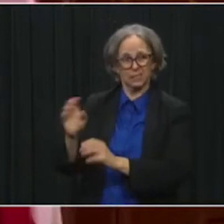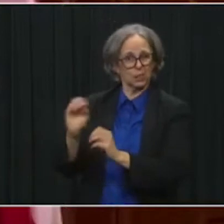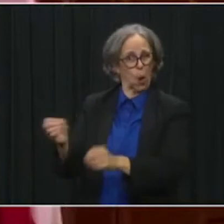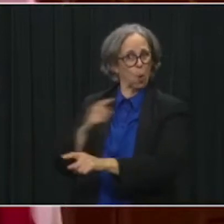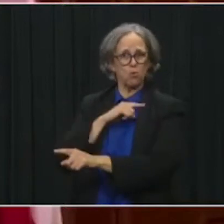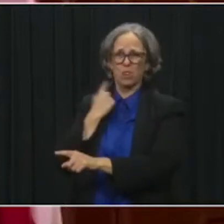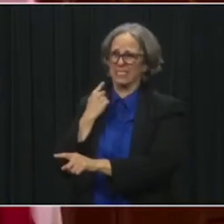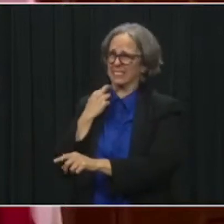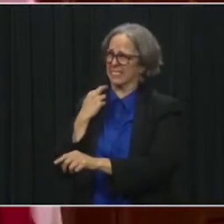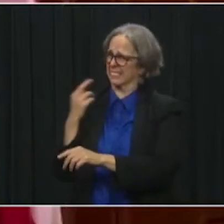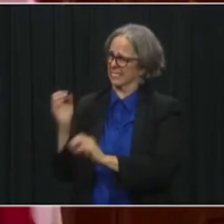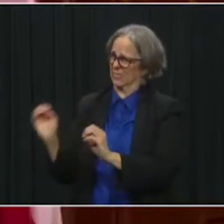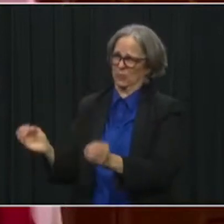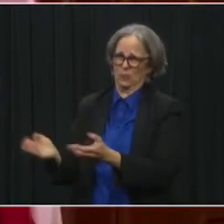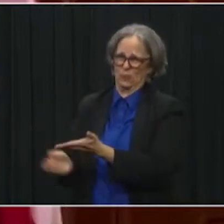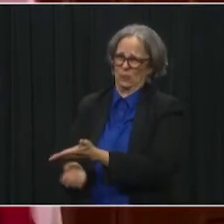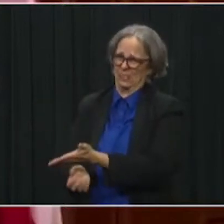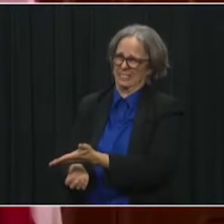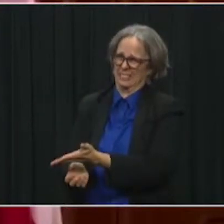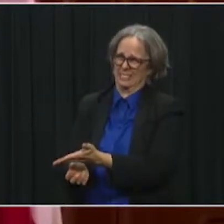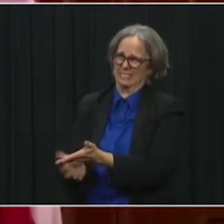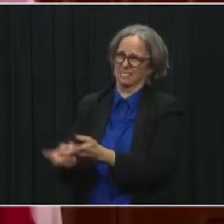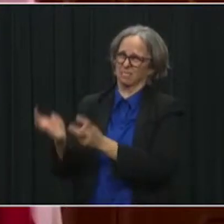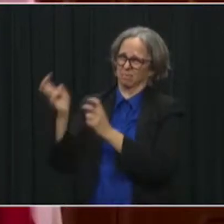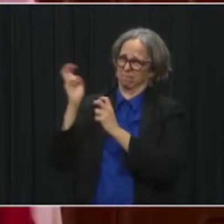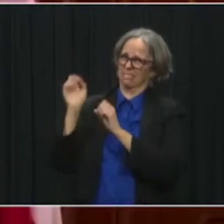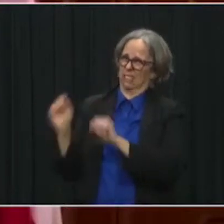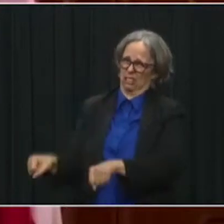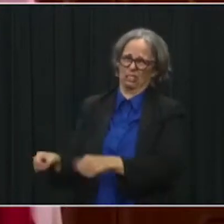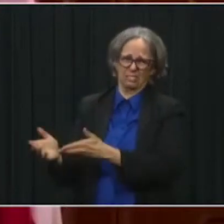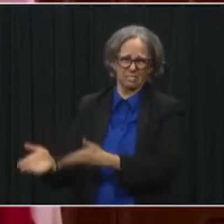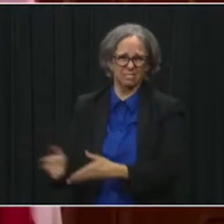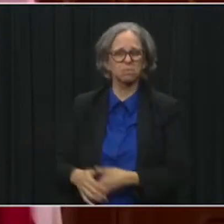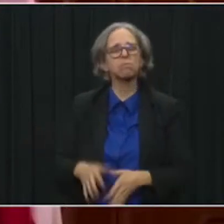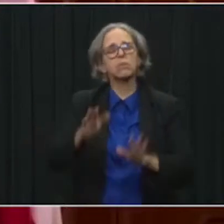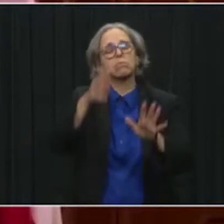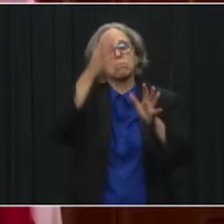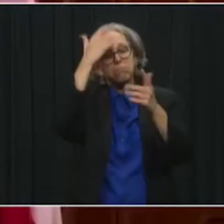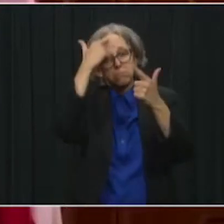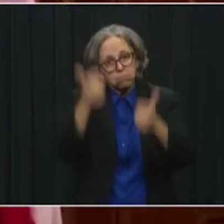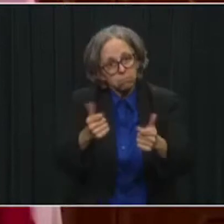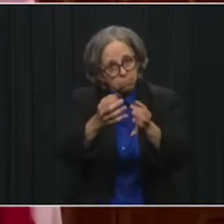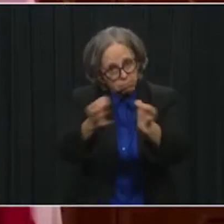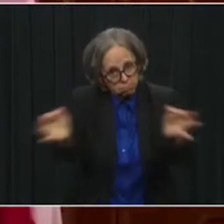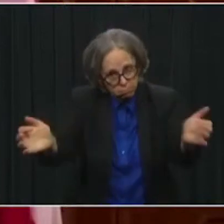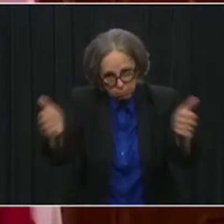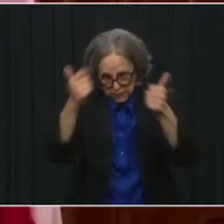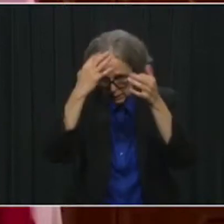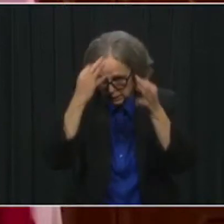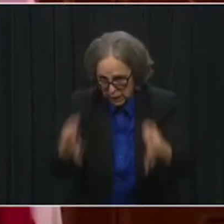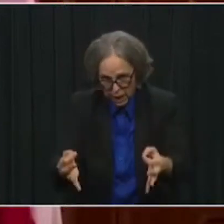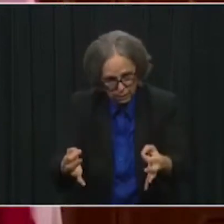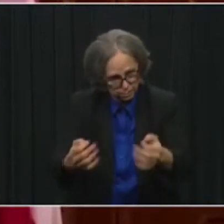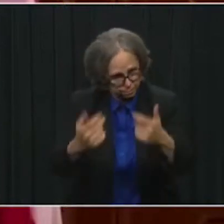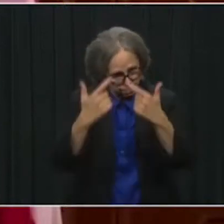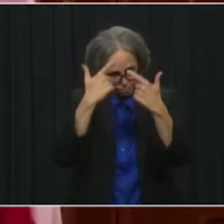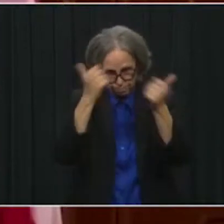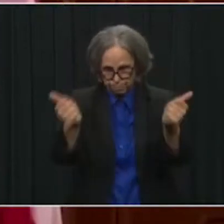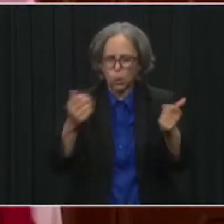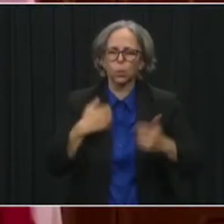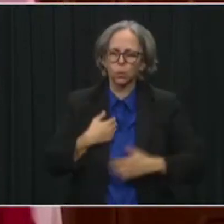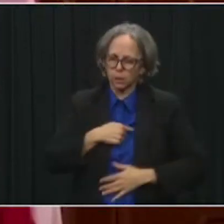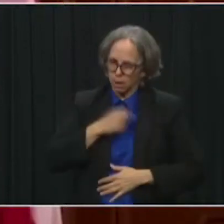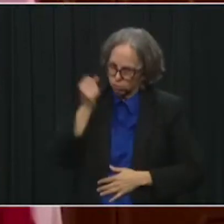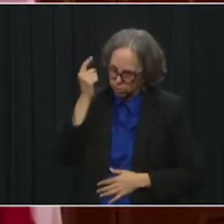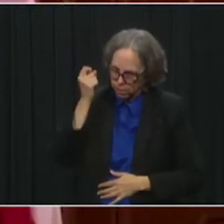choice is what we are about at this point in the pandemic because we have